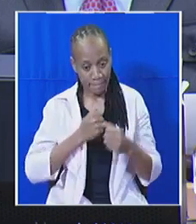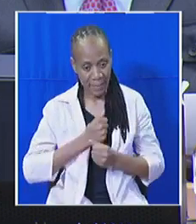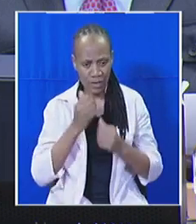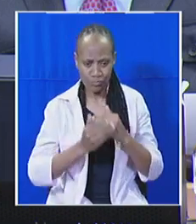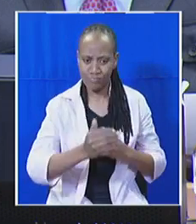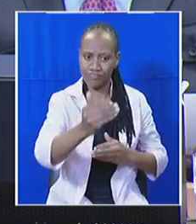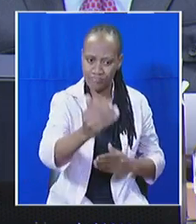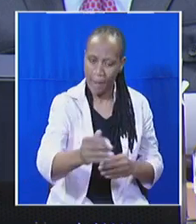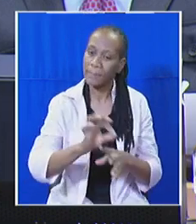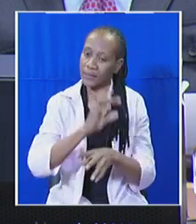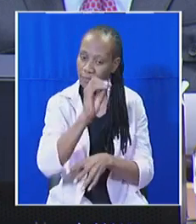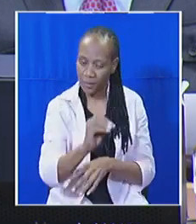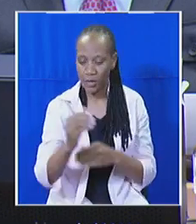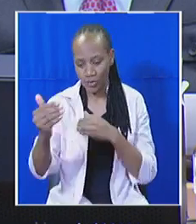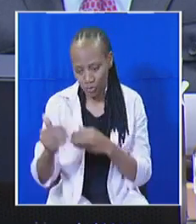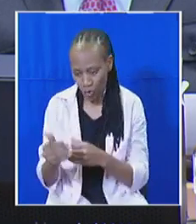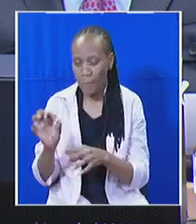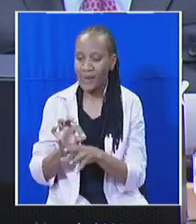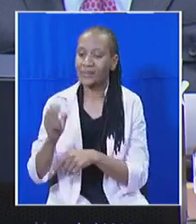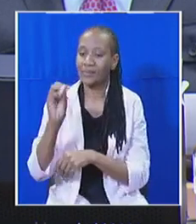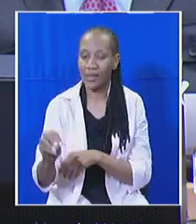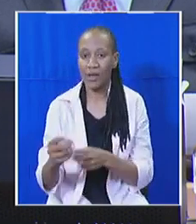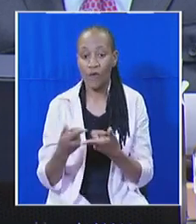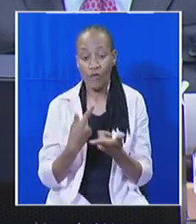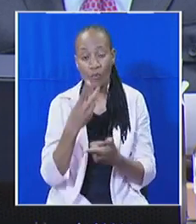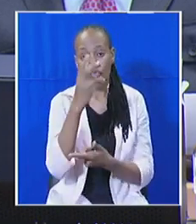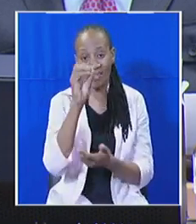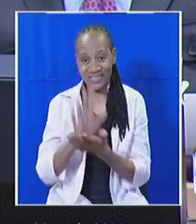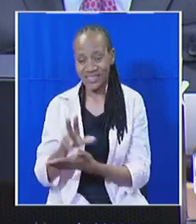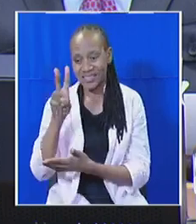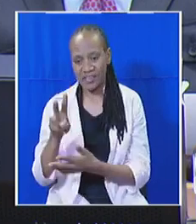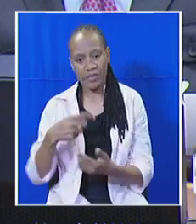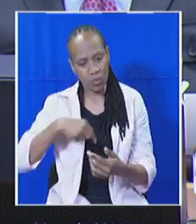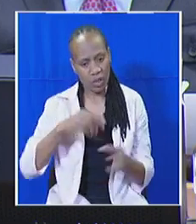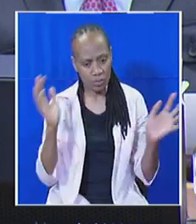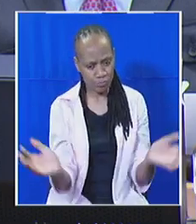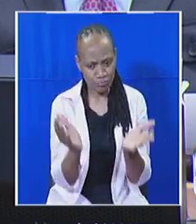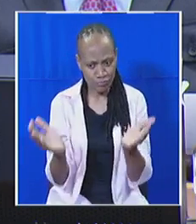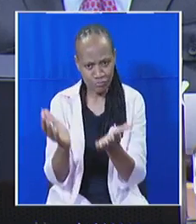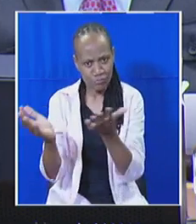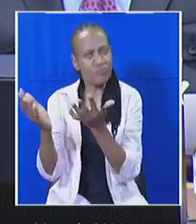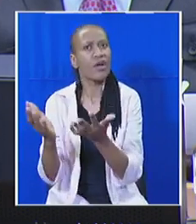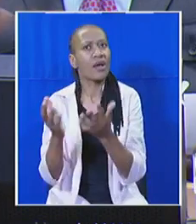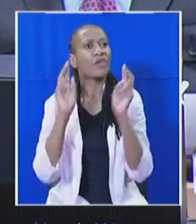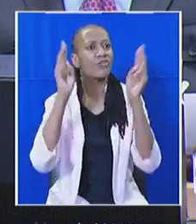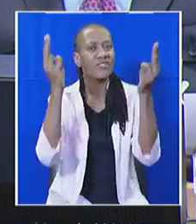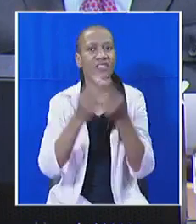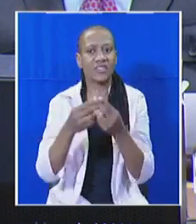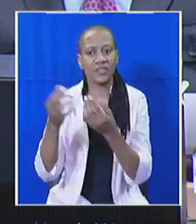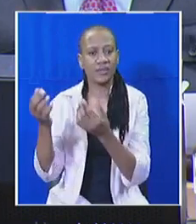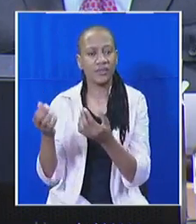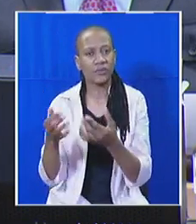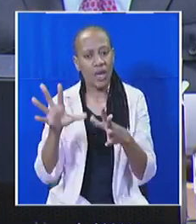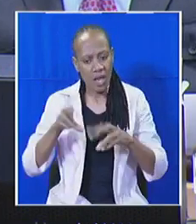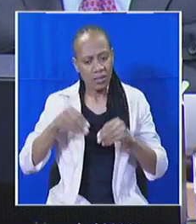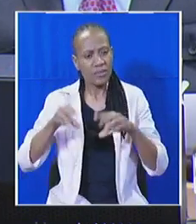said we started from 2011 to encourage universities to take more medical students above what they usually